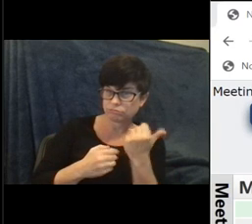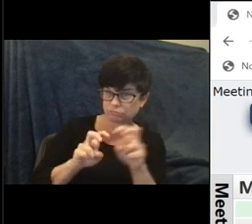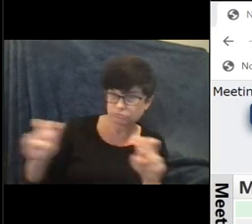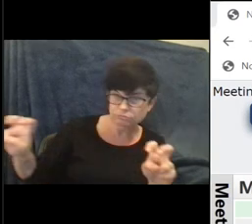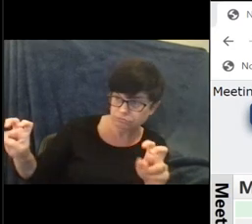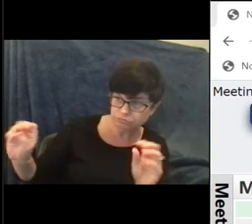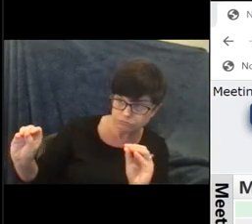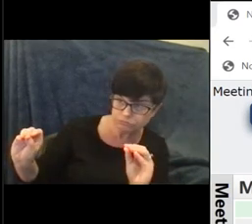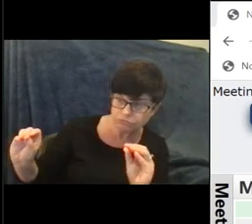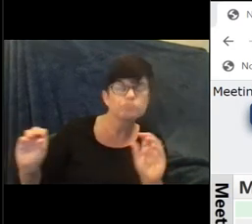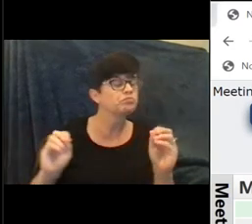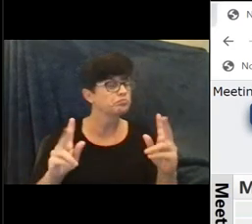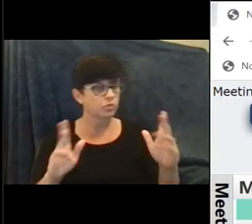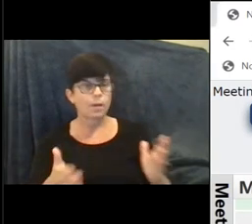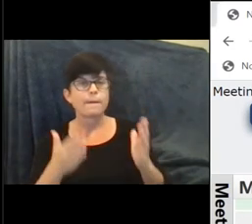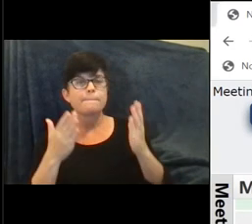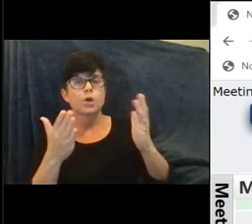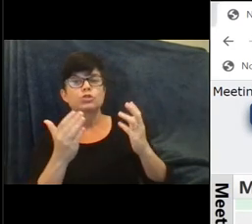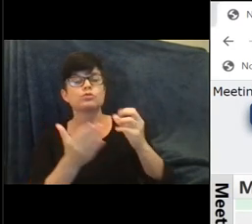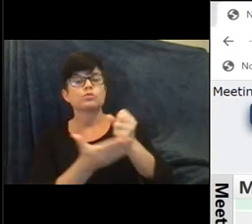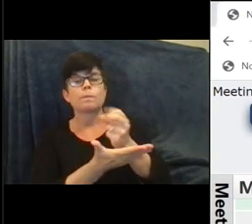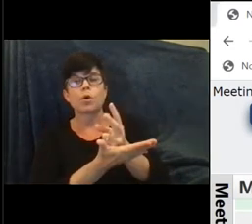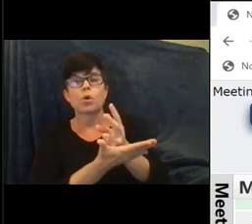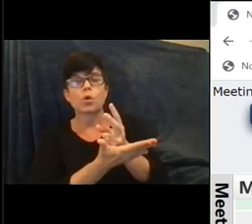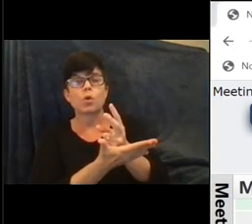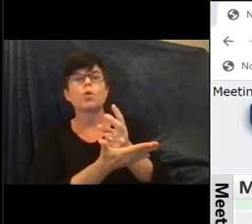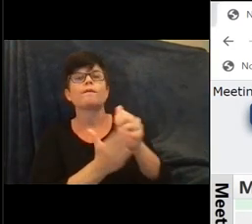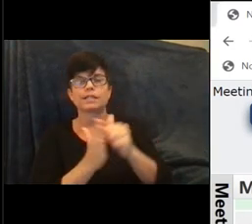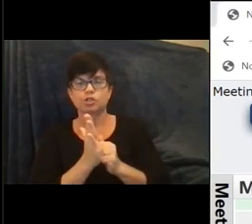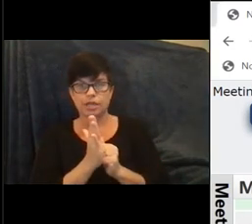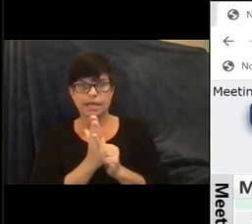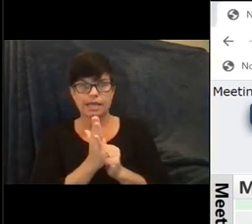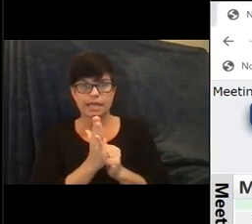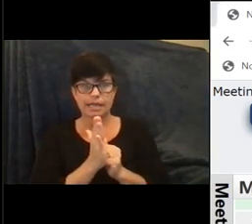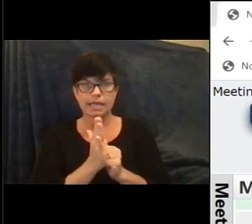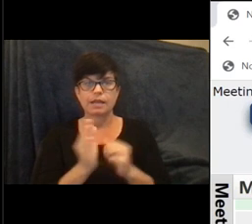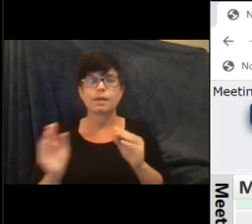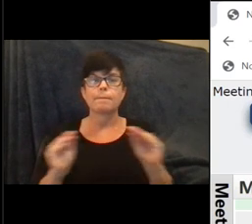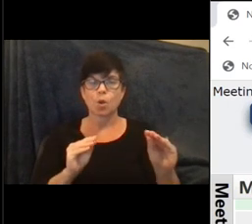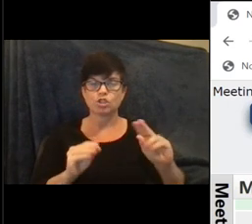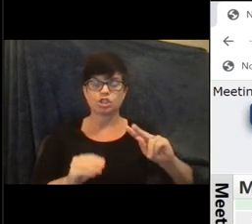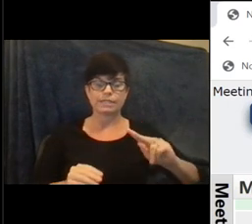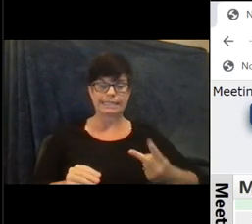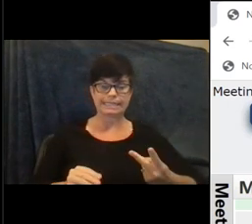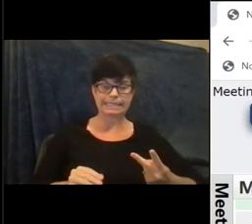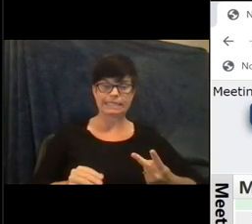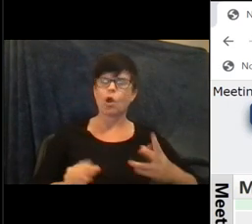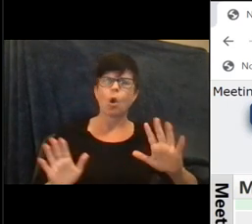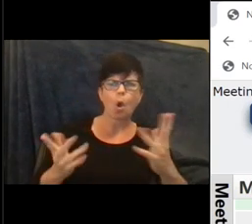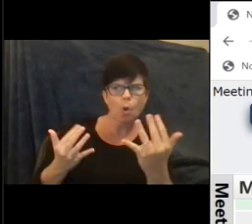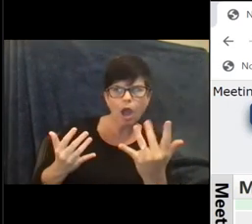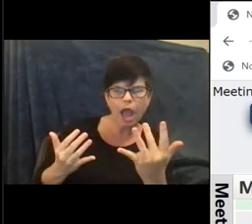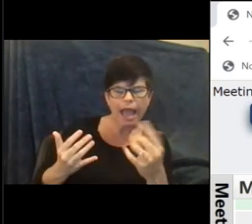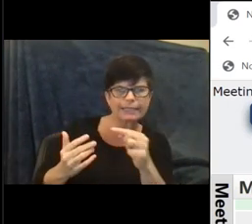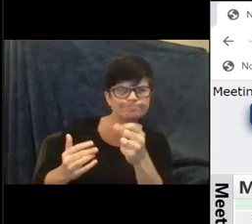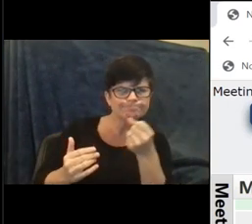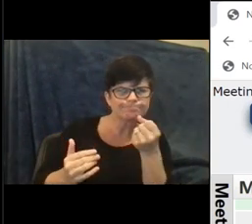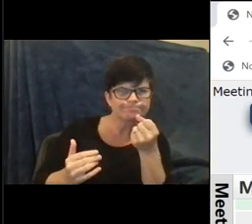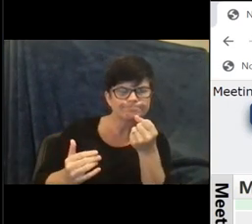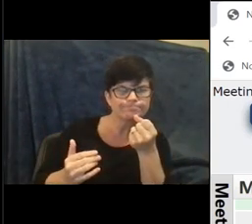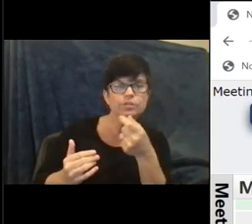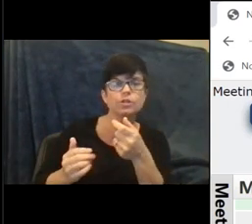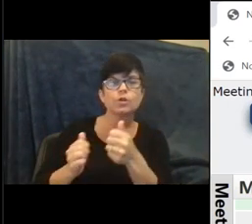Hearing none, may have a motion to approve the consent agenda. So moved. There is a motion and a second. With discussion, can I ask a... Absolutely. Can we do